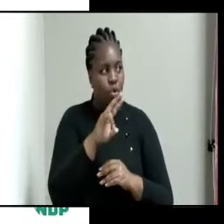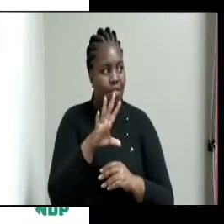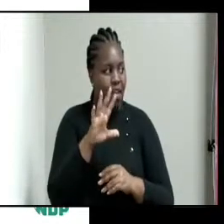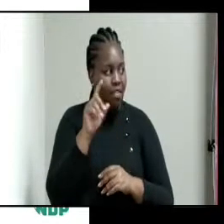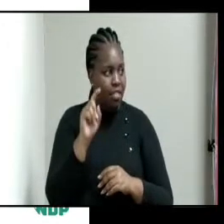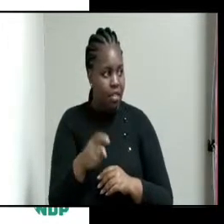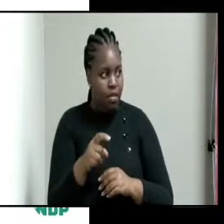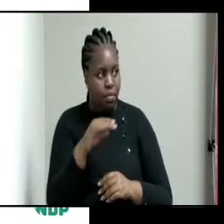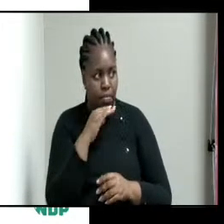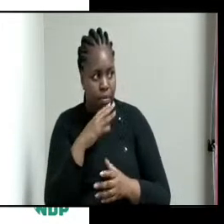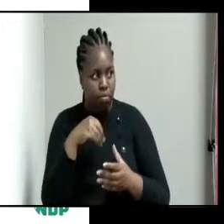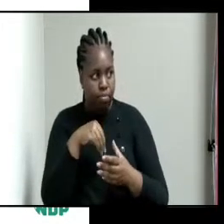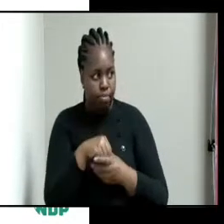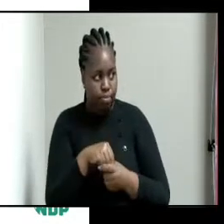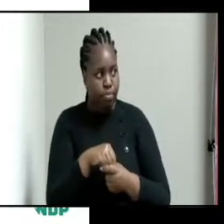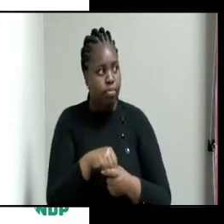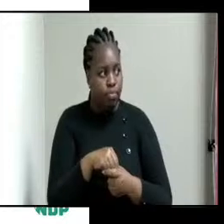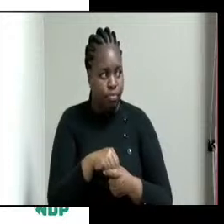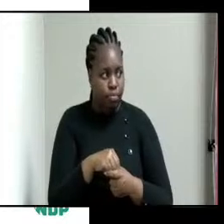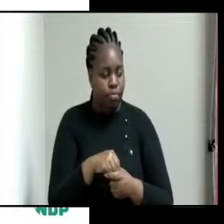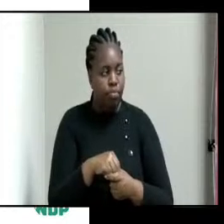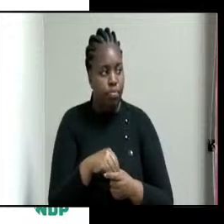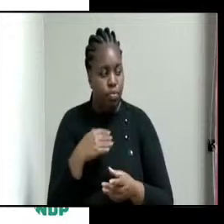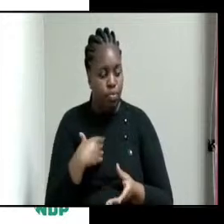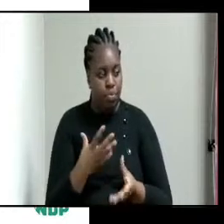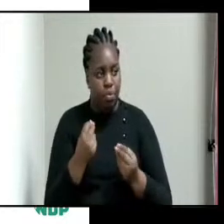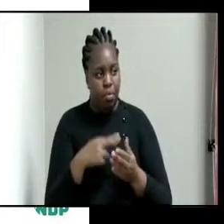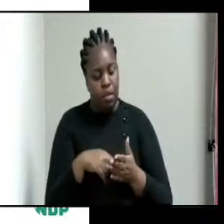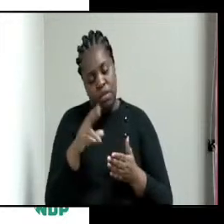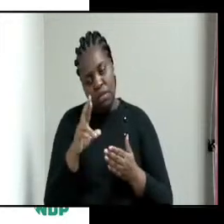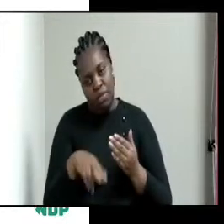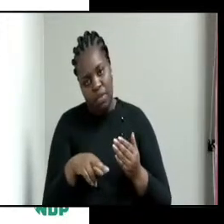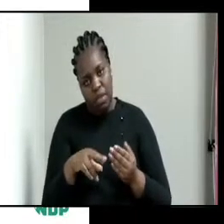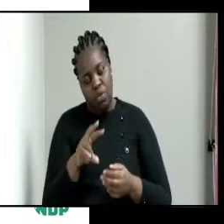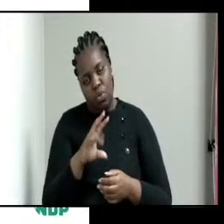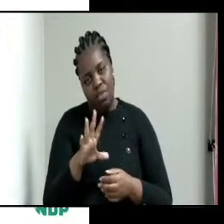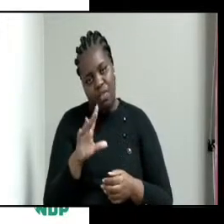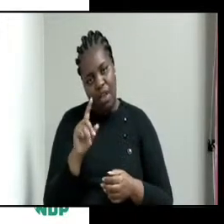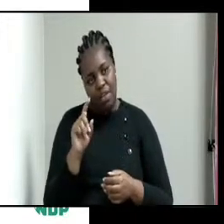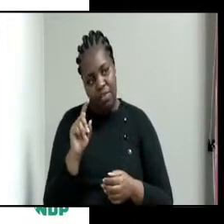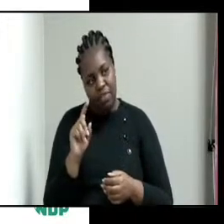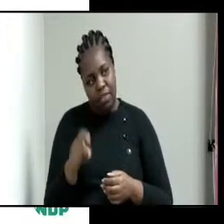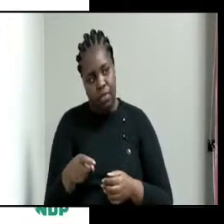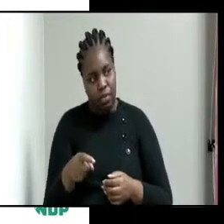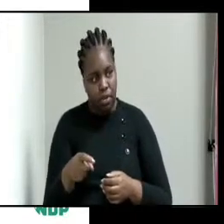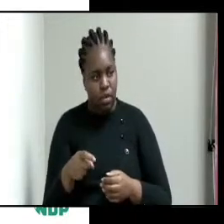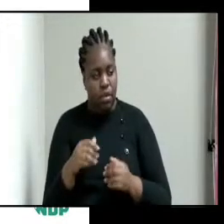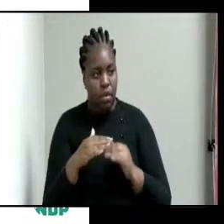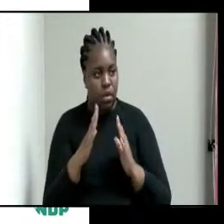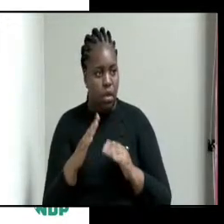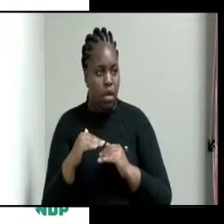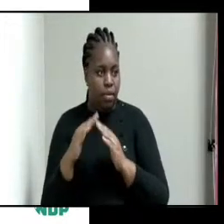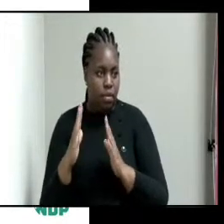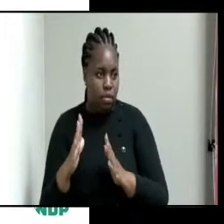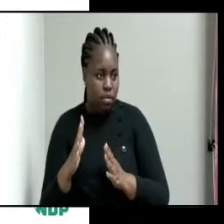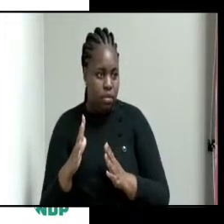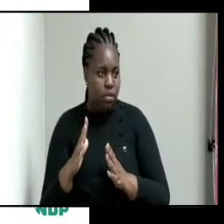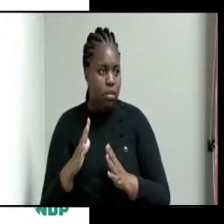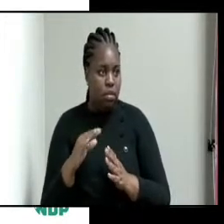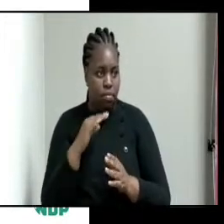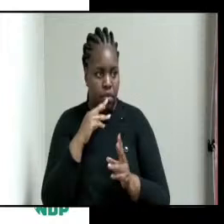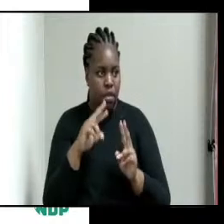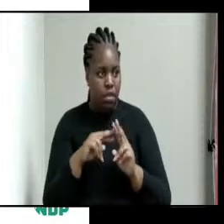households participated in the survey. So we have gotten the results from more than 25,000 households throughout the